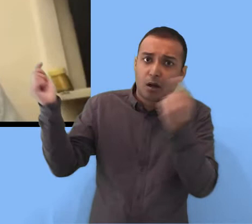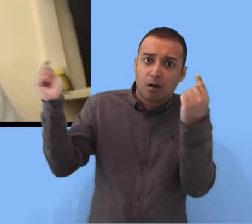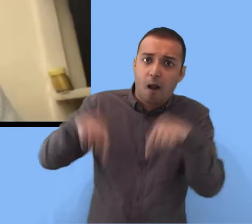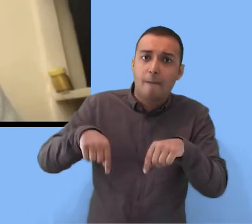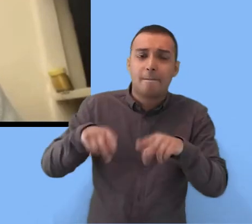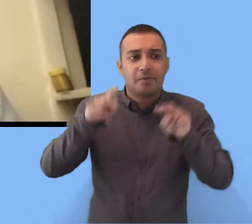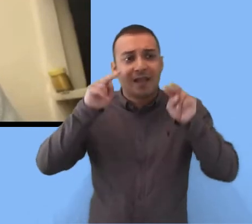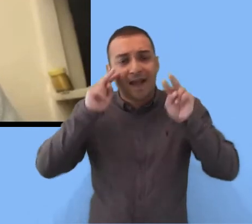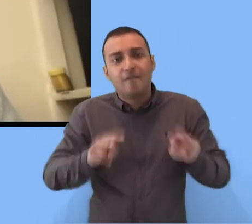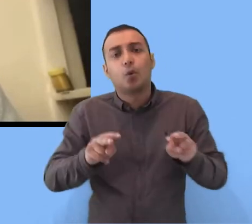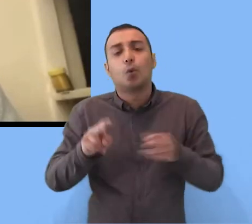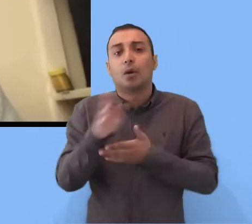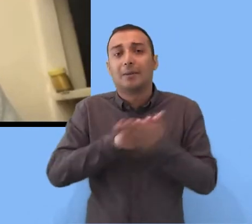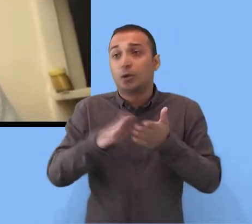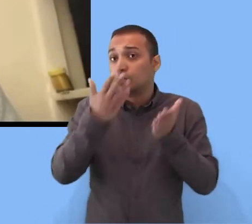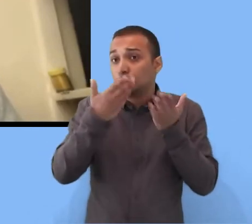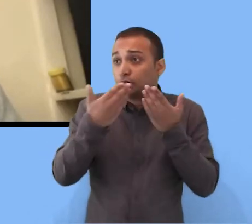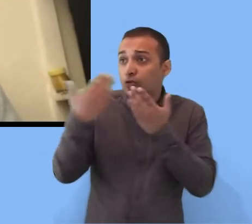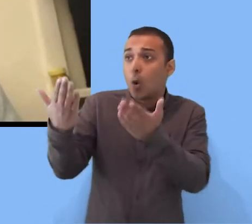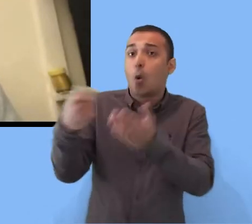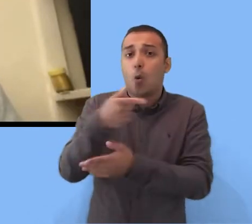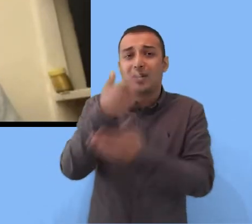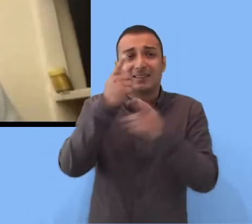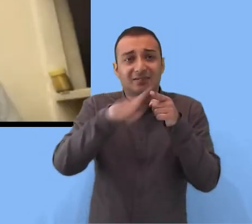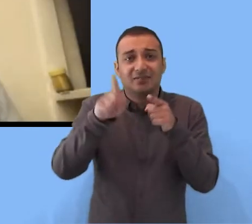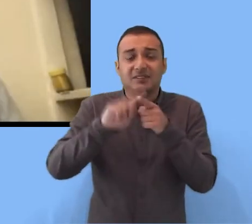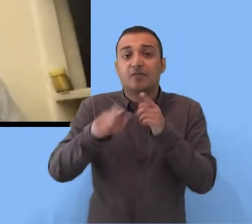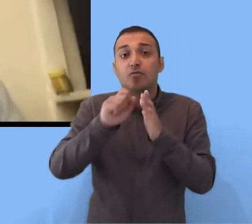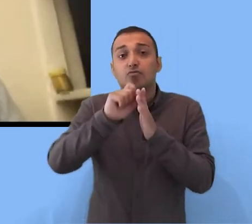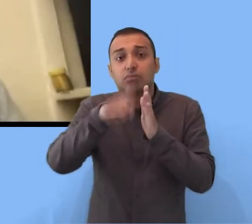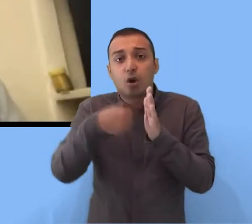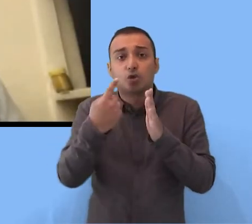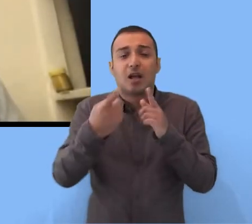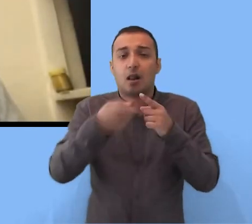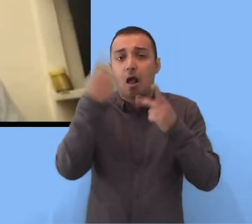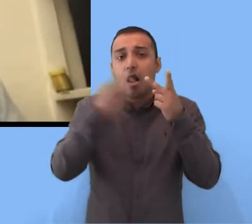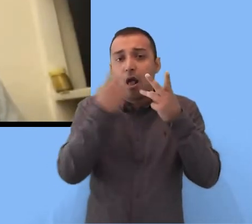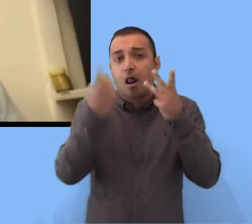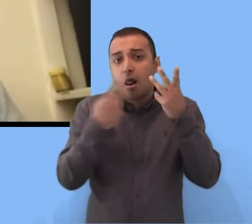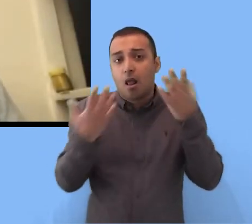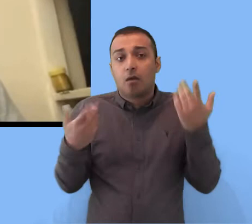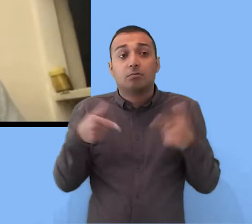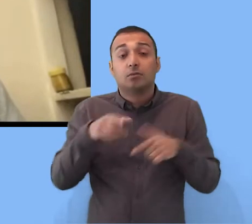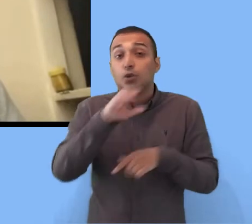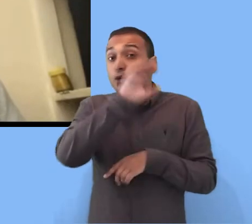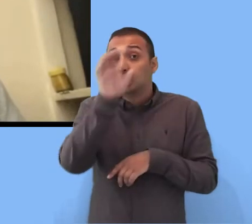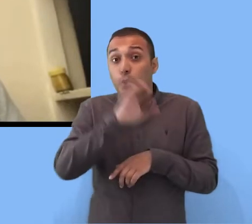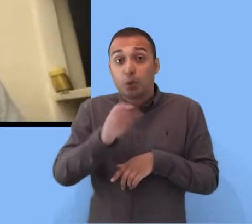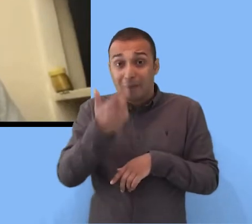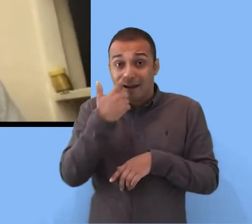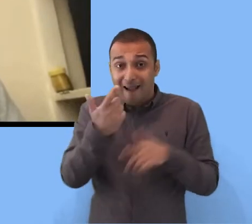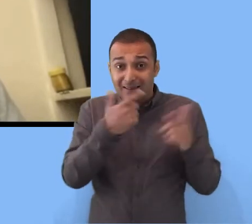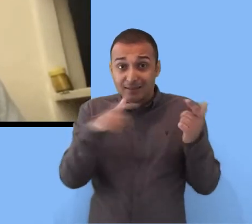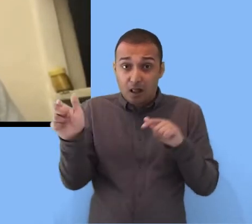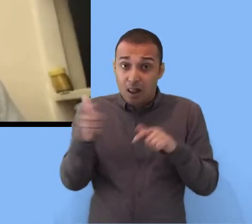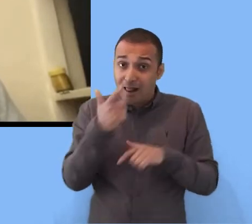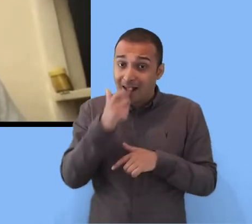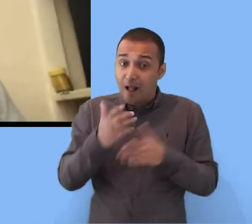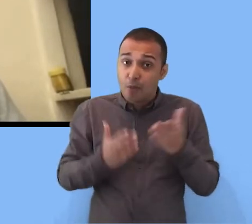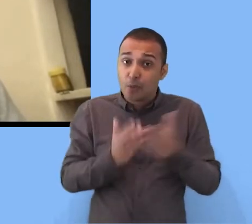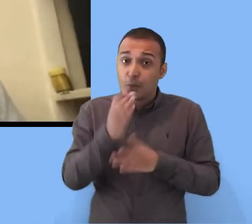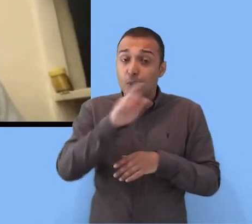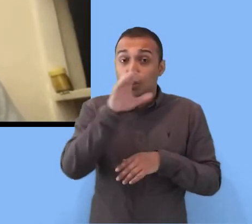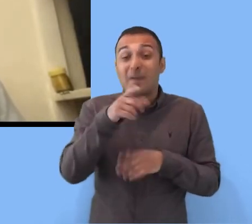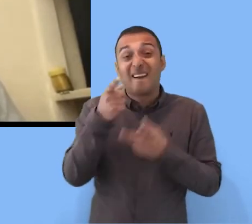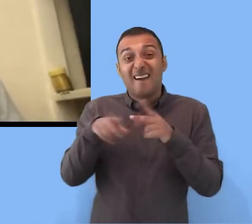kind of projects you've been working on and so far. Obviously, things like Zoom are really good if parents are